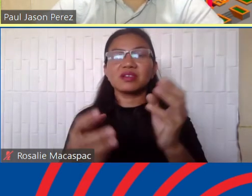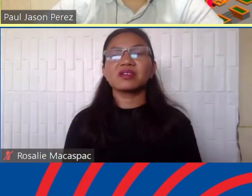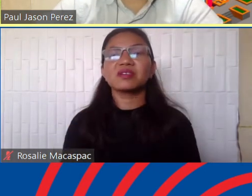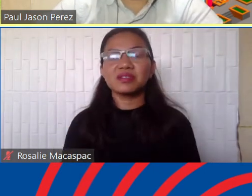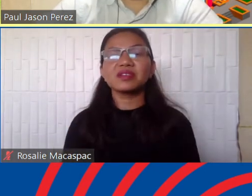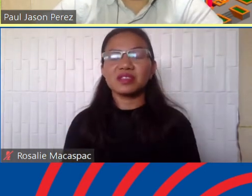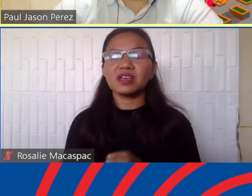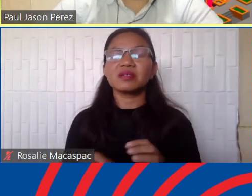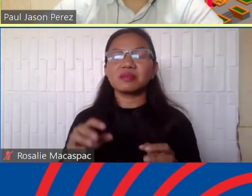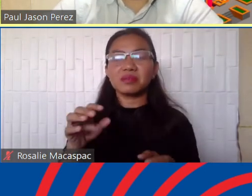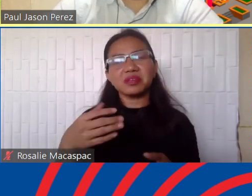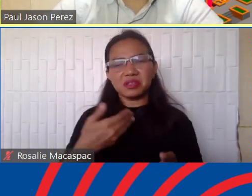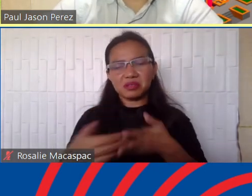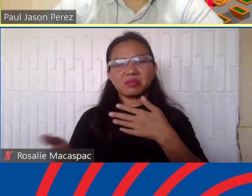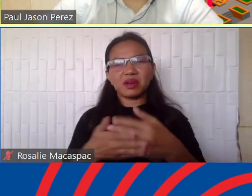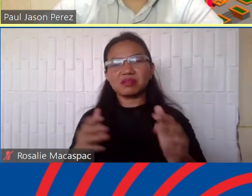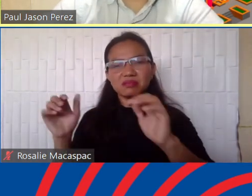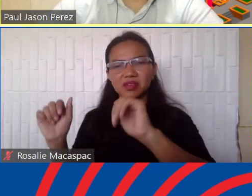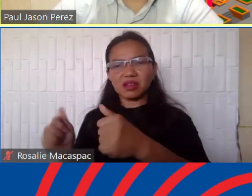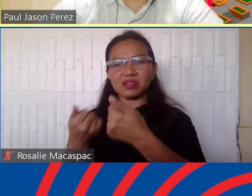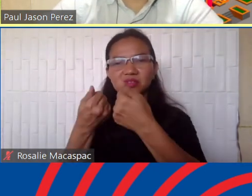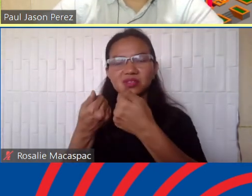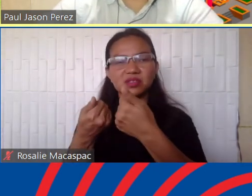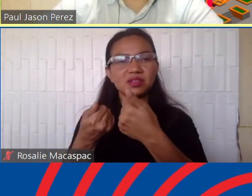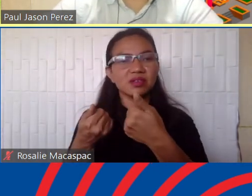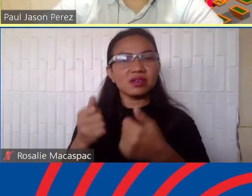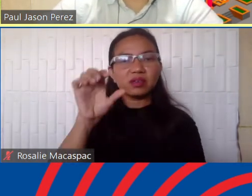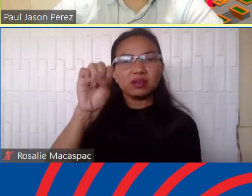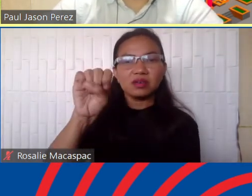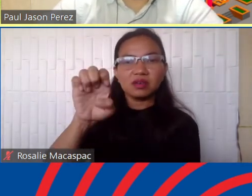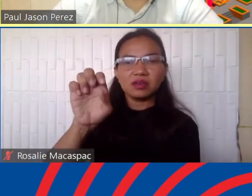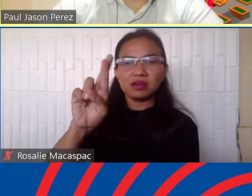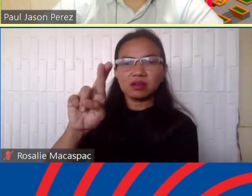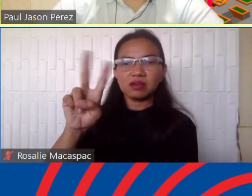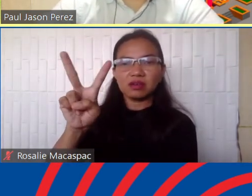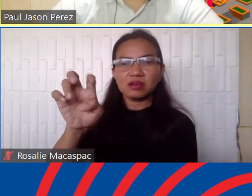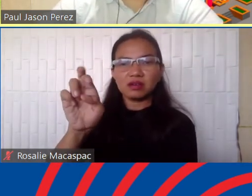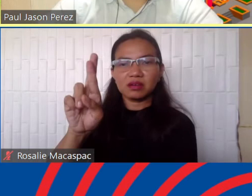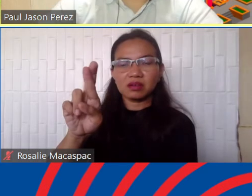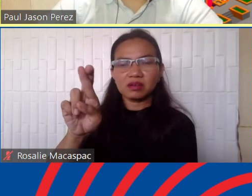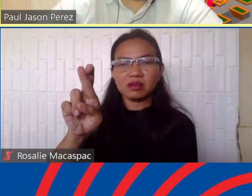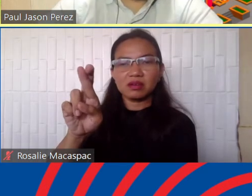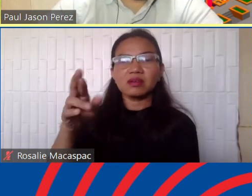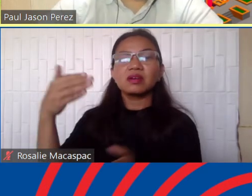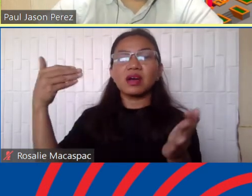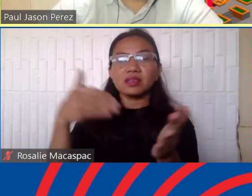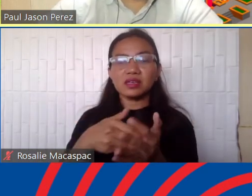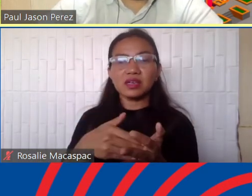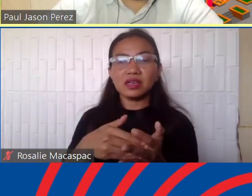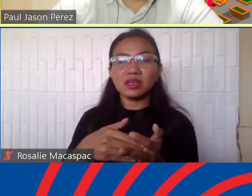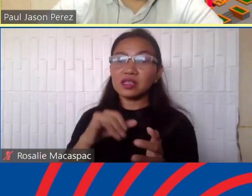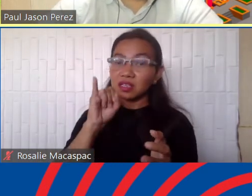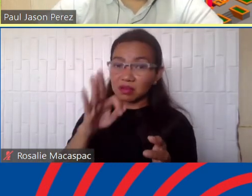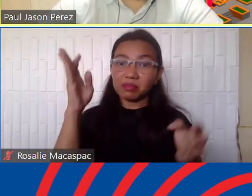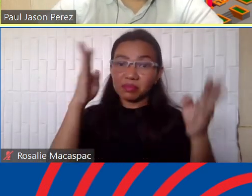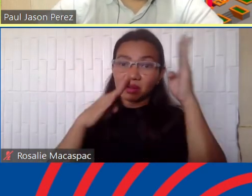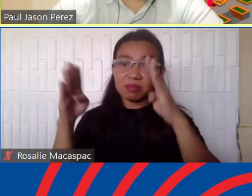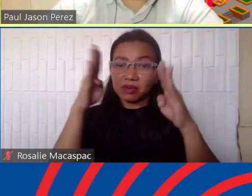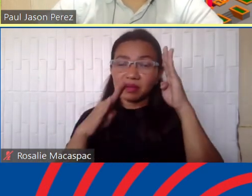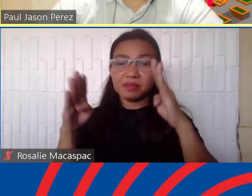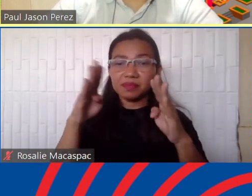challenging. A server, yeah. Again, if that will be an issue, you can